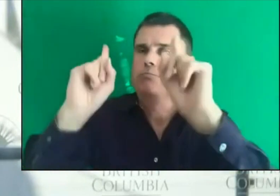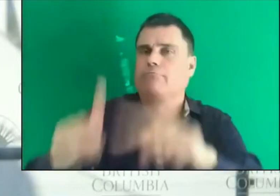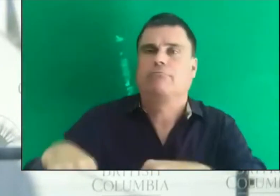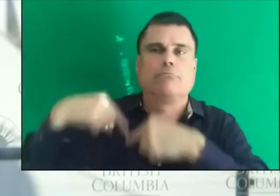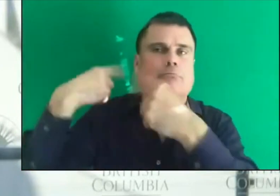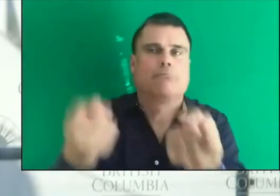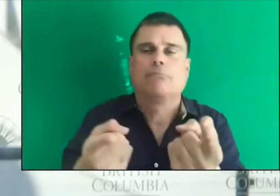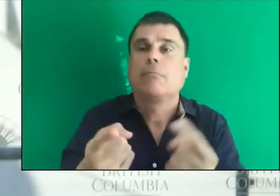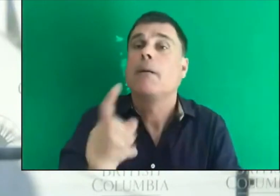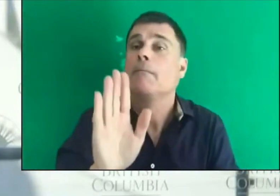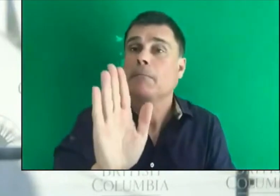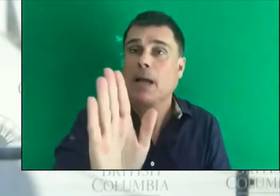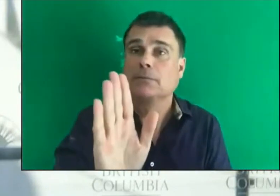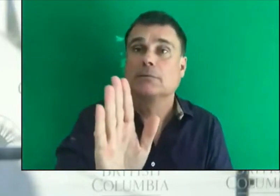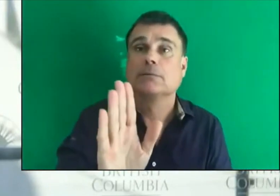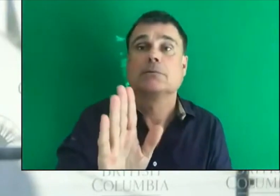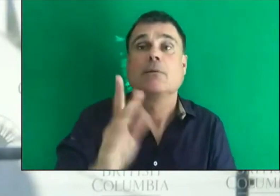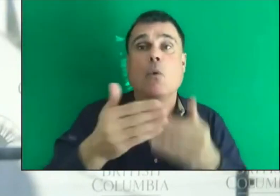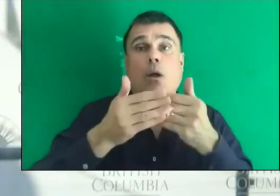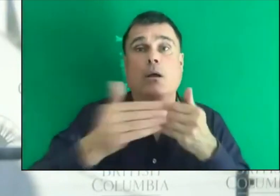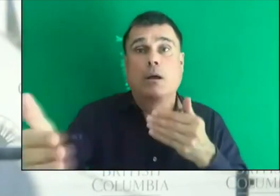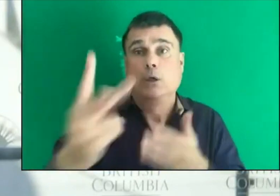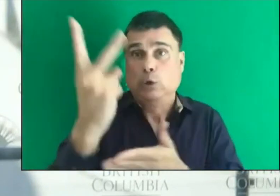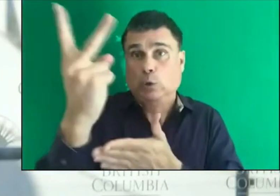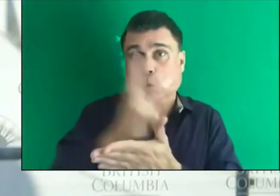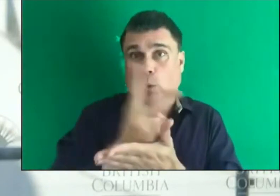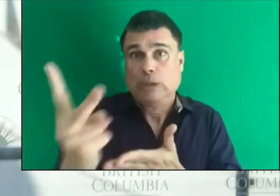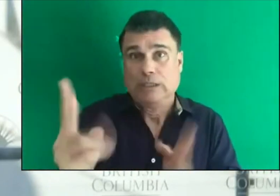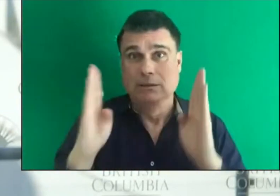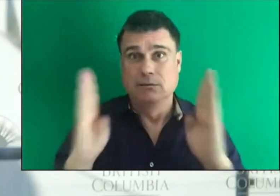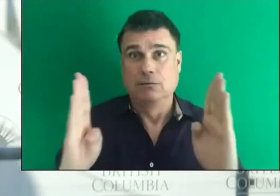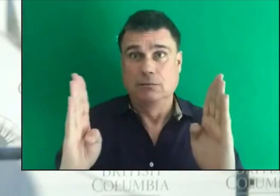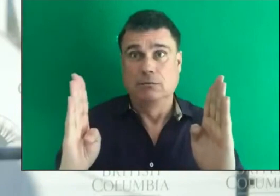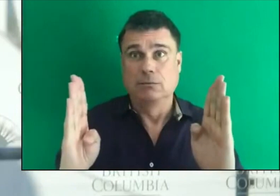sorry, I lost the last part of your question.